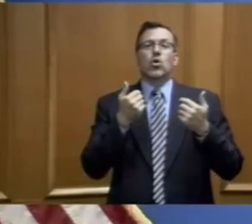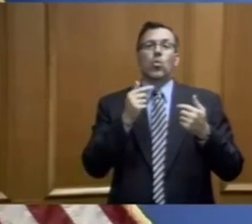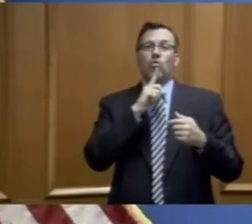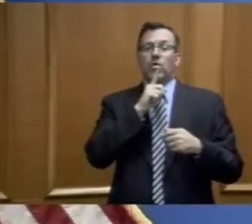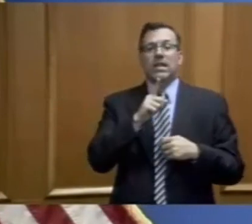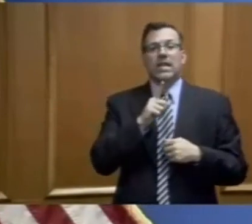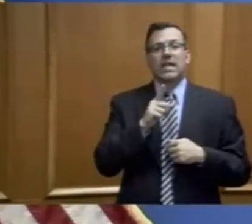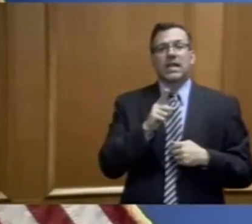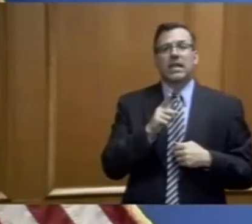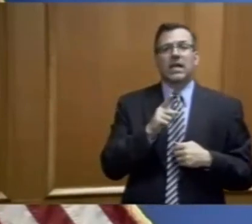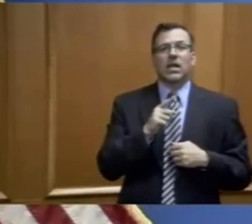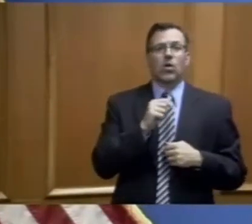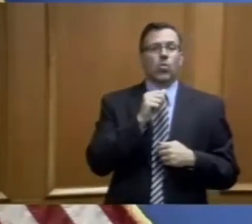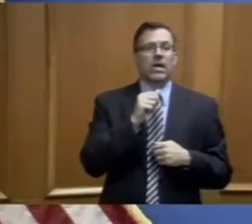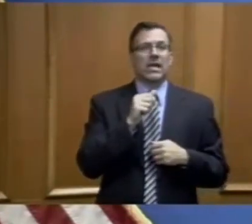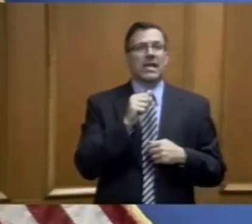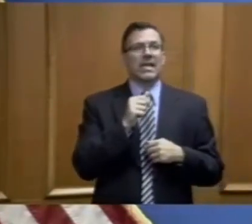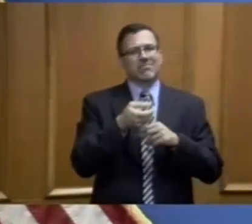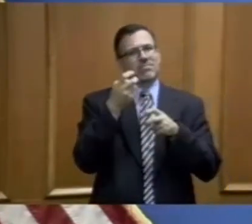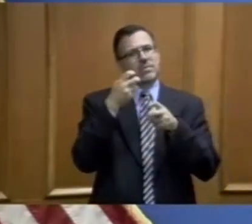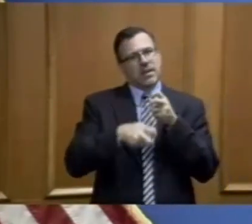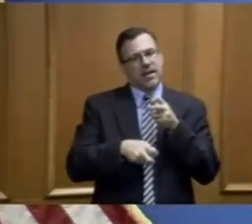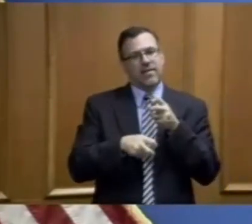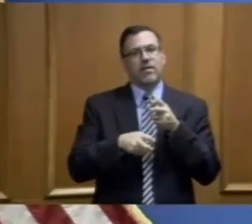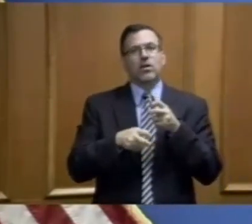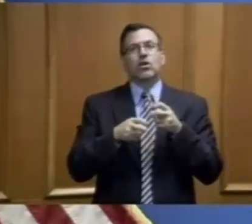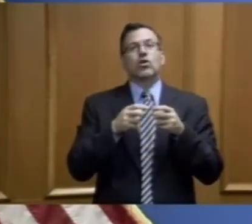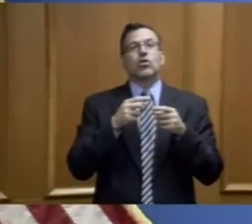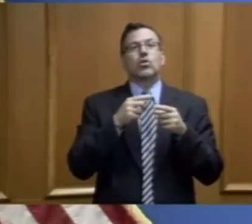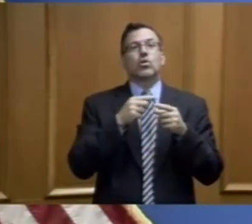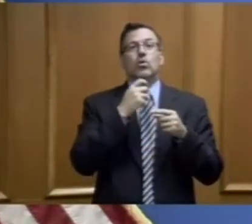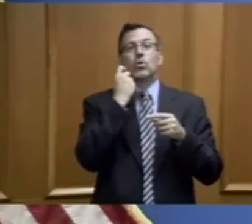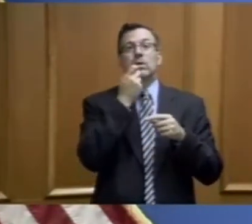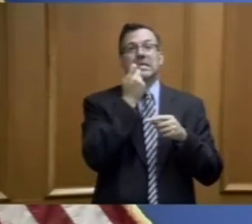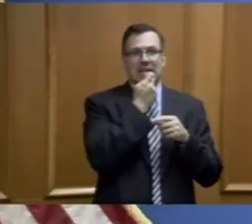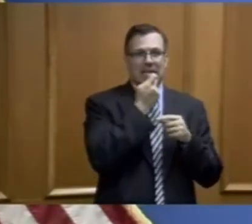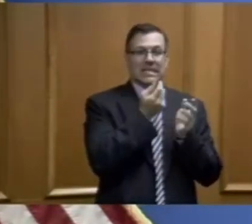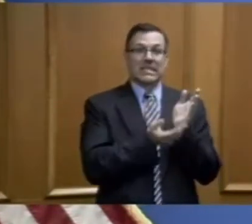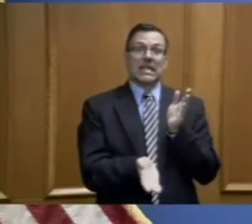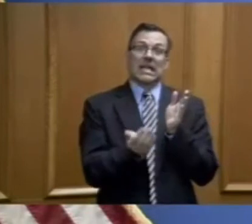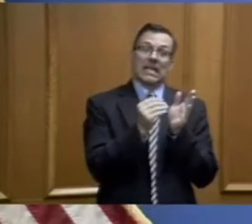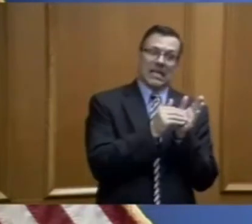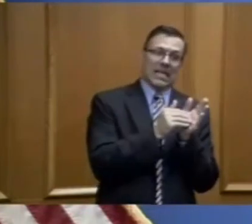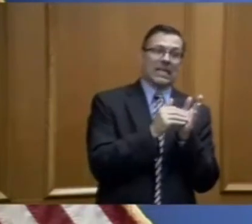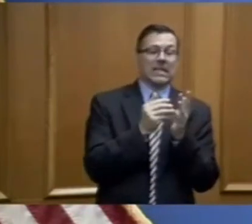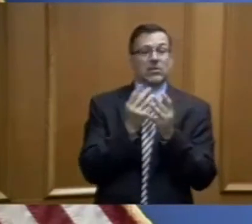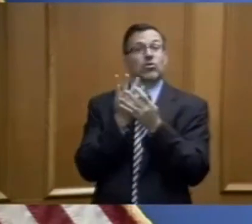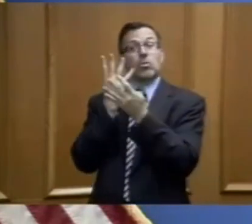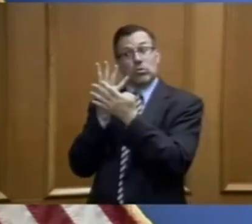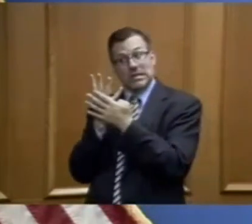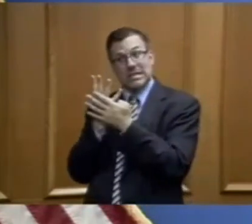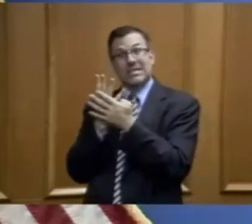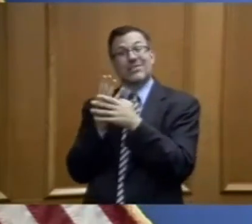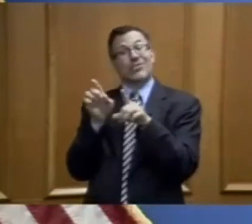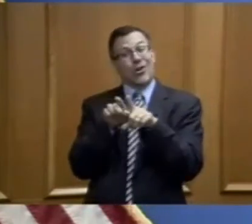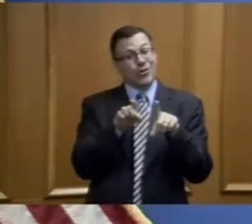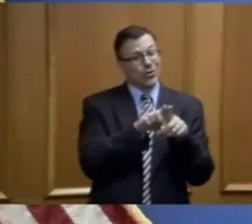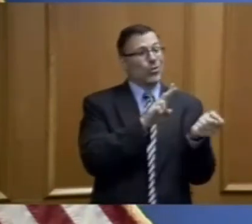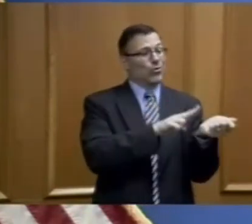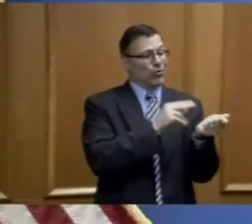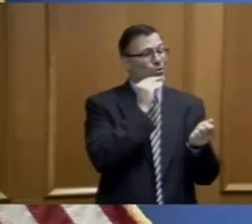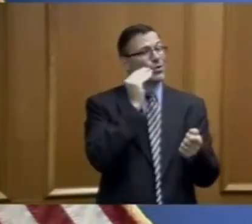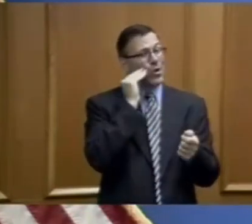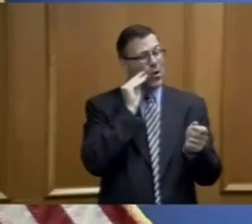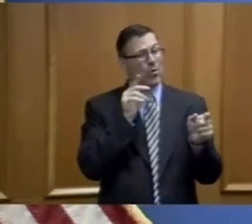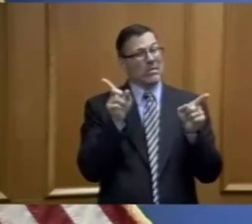threshold for retesting the mass population. Not only prisons, but also nursing homes. So those are